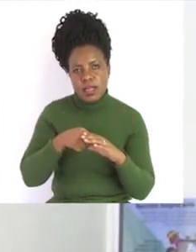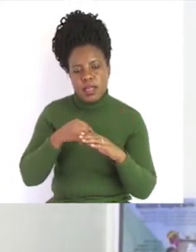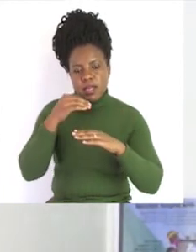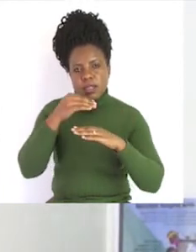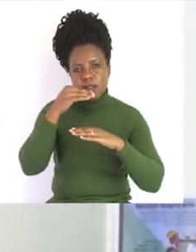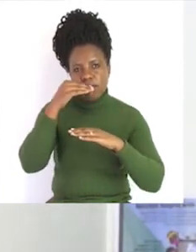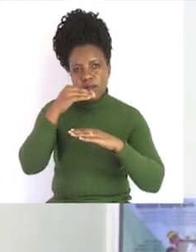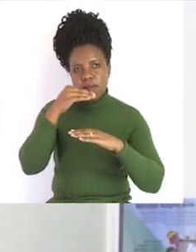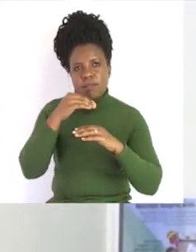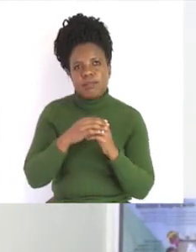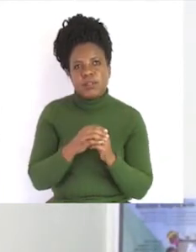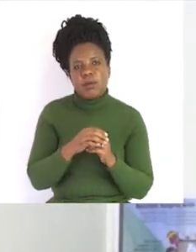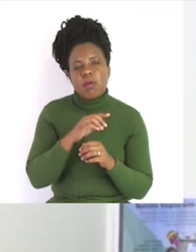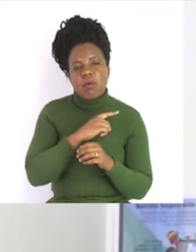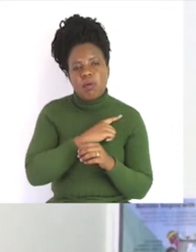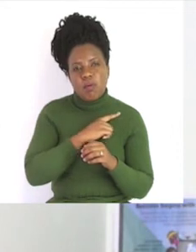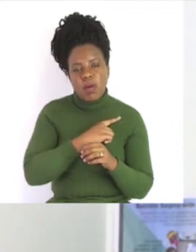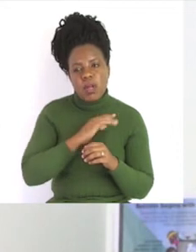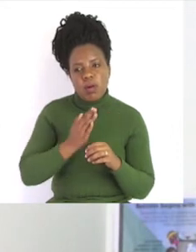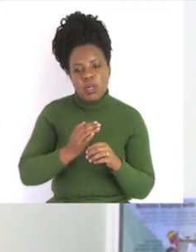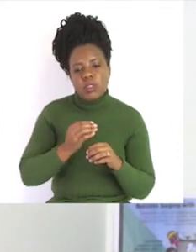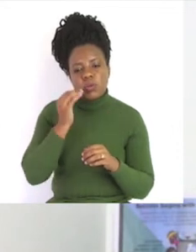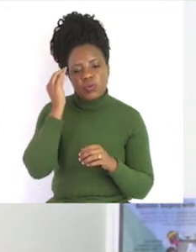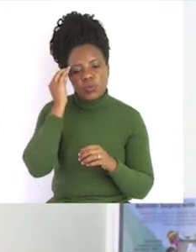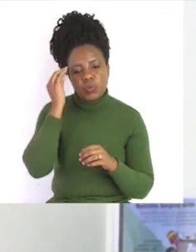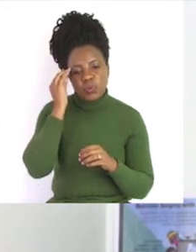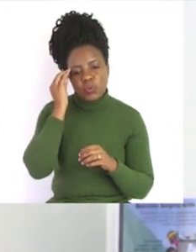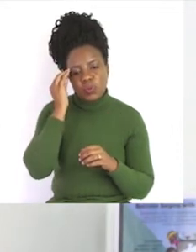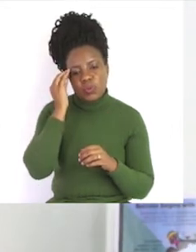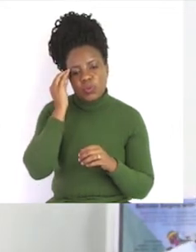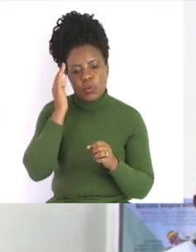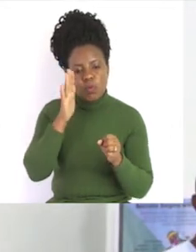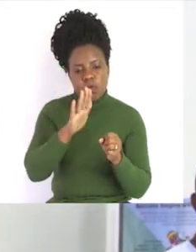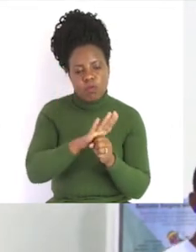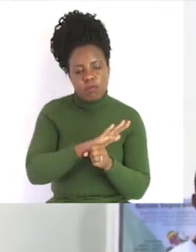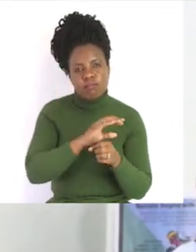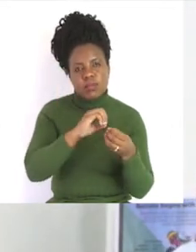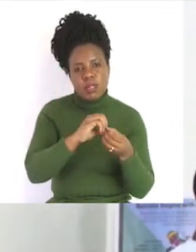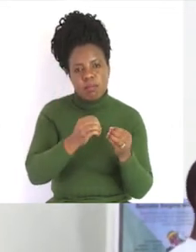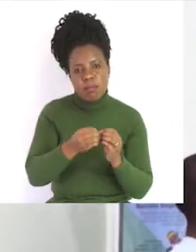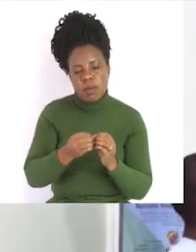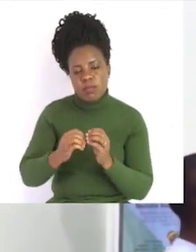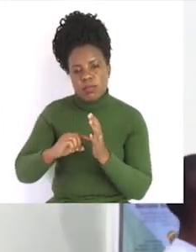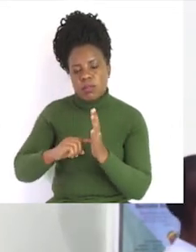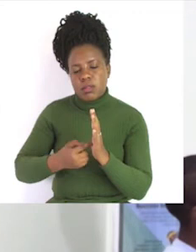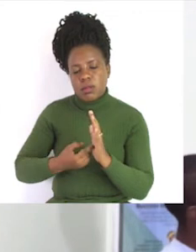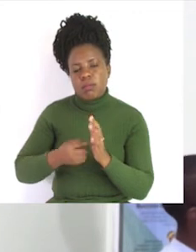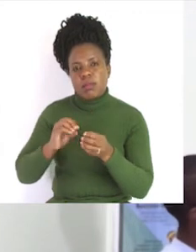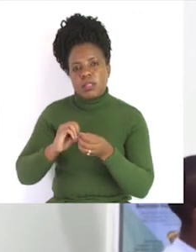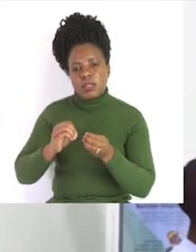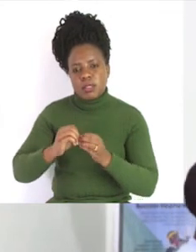my whole numbers from my decimal fraction. In other words, the numbers behind your decimal point. As